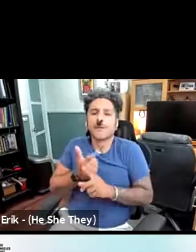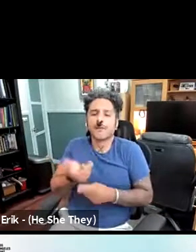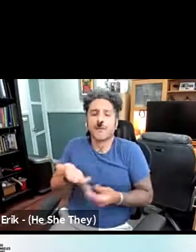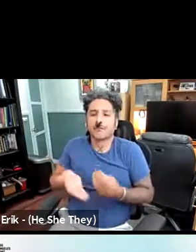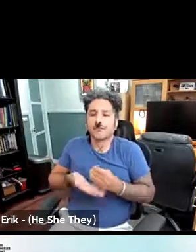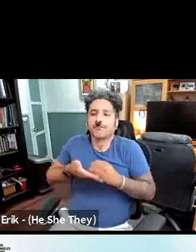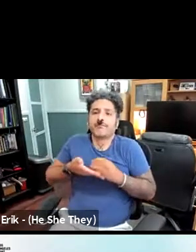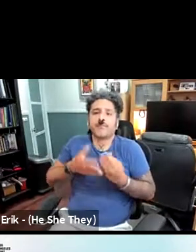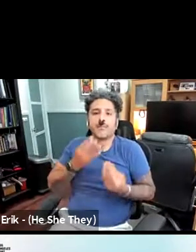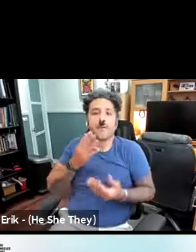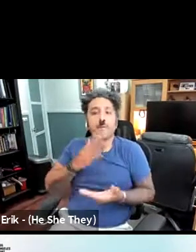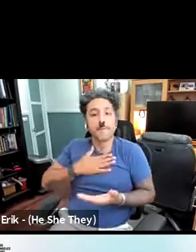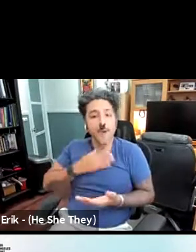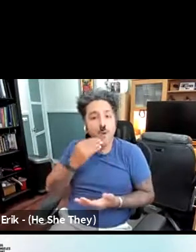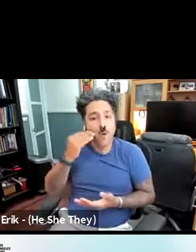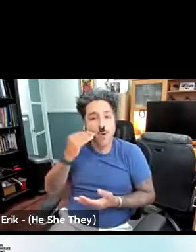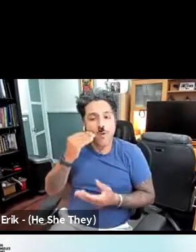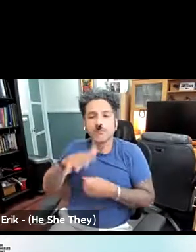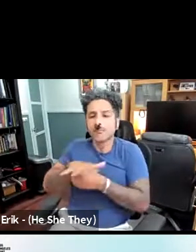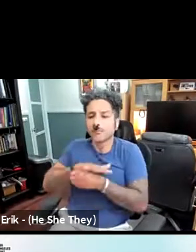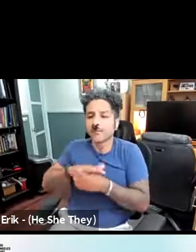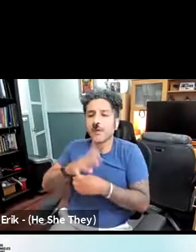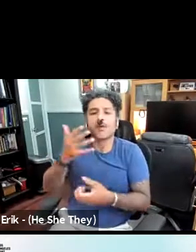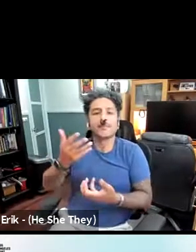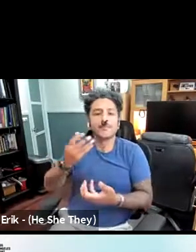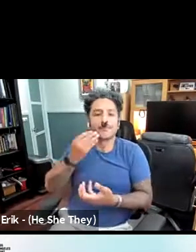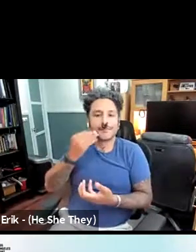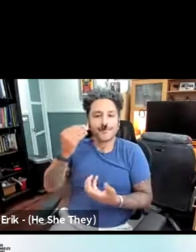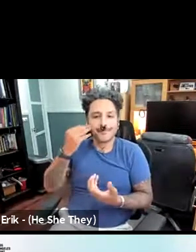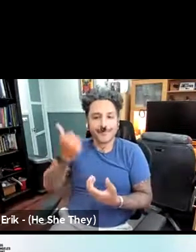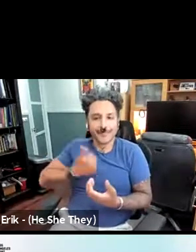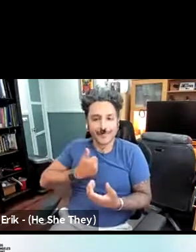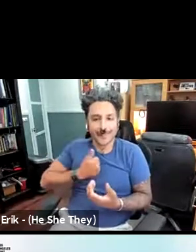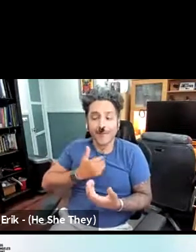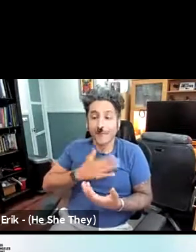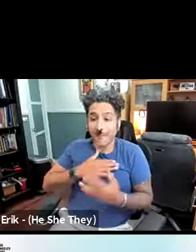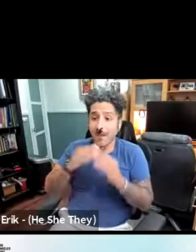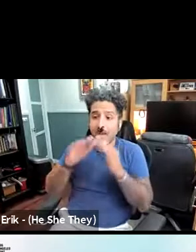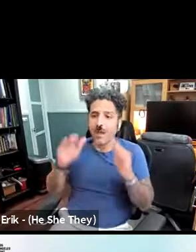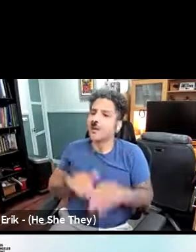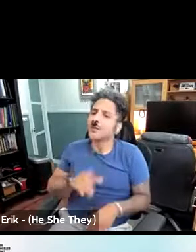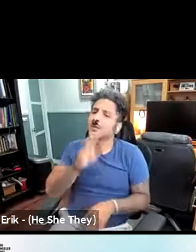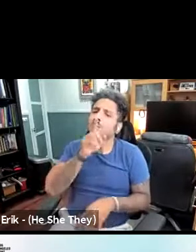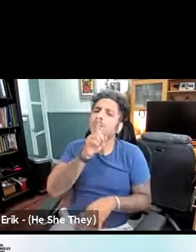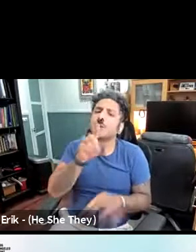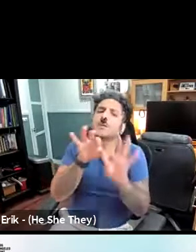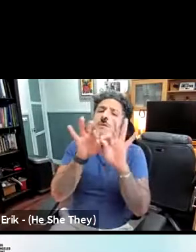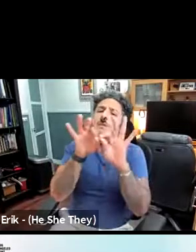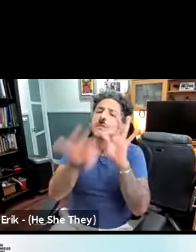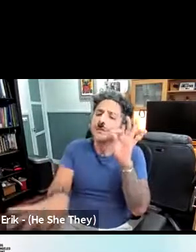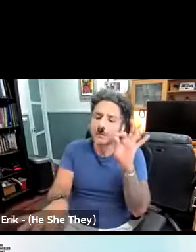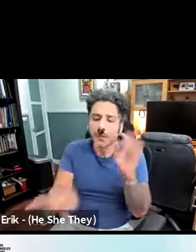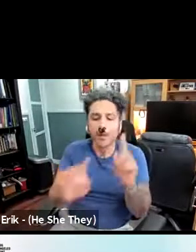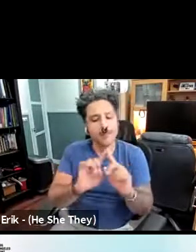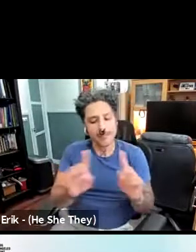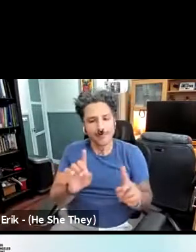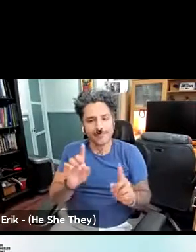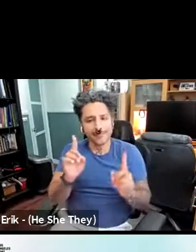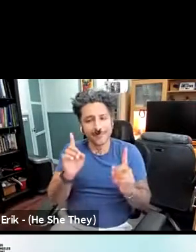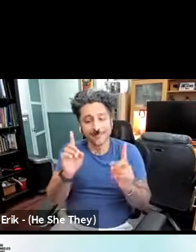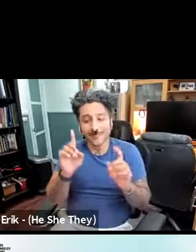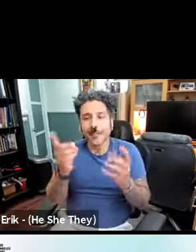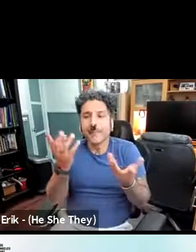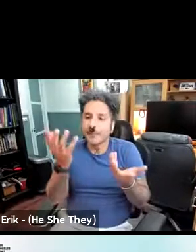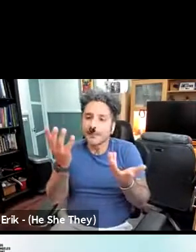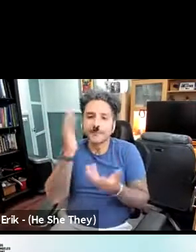home, and making space for myself in my own house. Something real simple. Might seem complicated, but that's something that I'm learning to do.